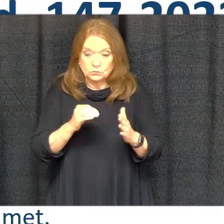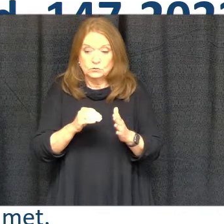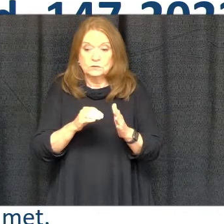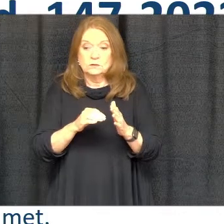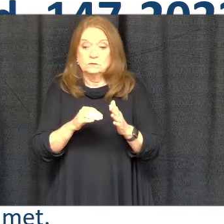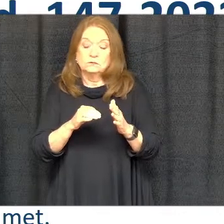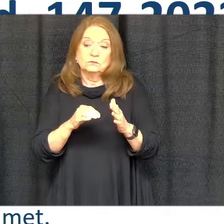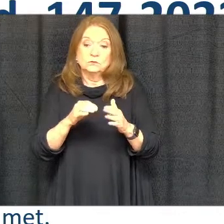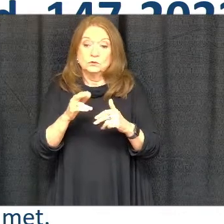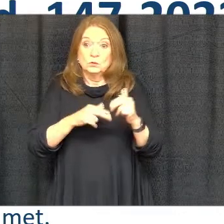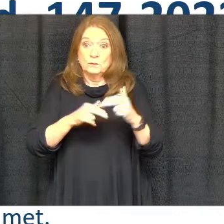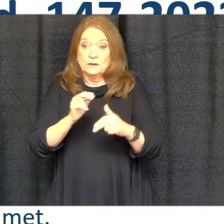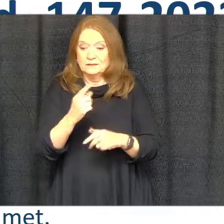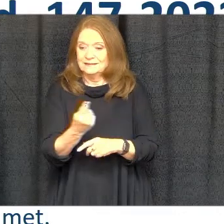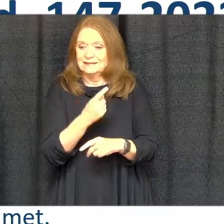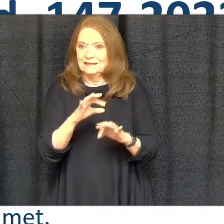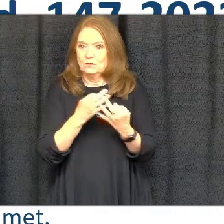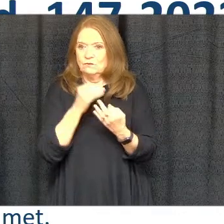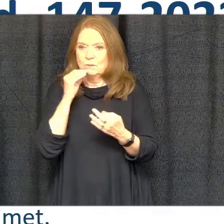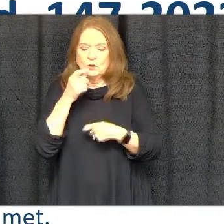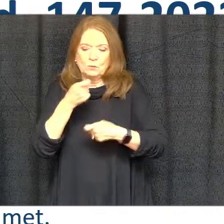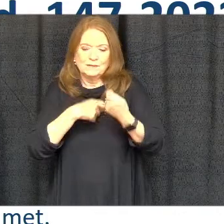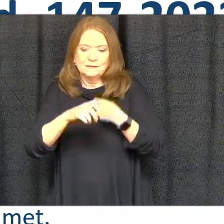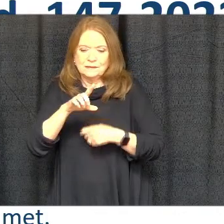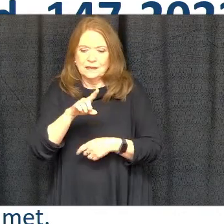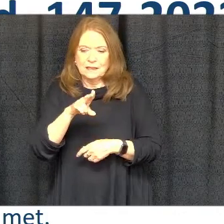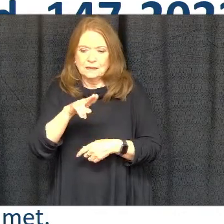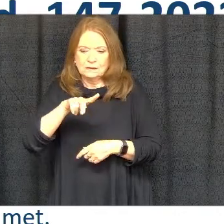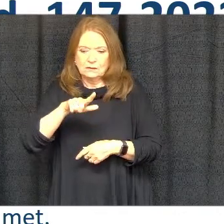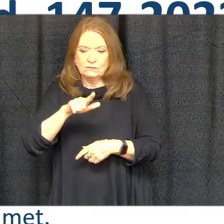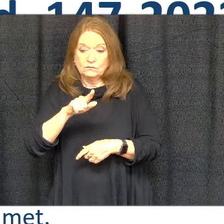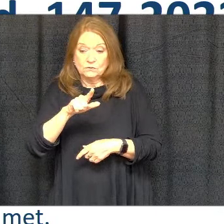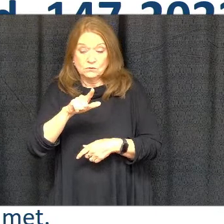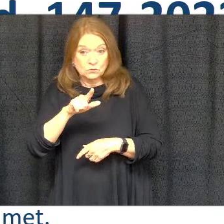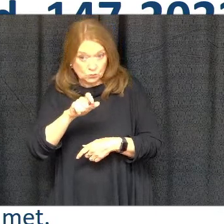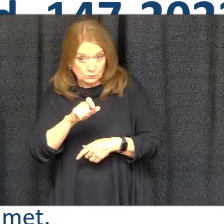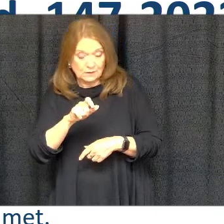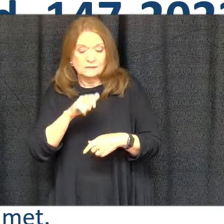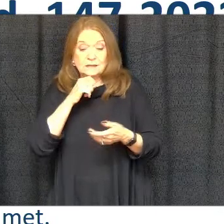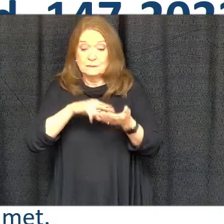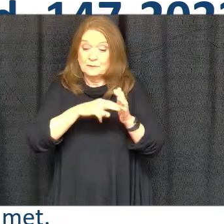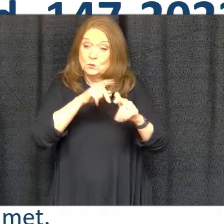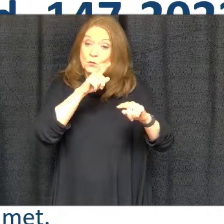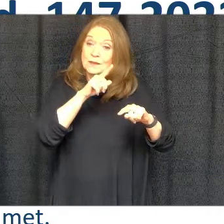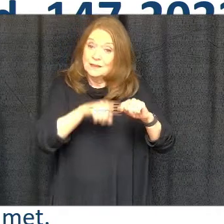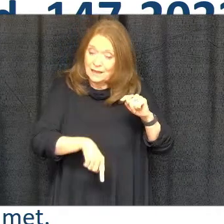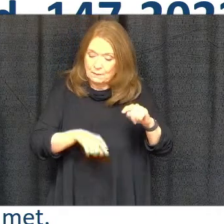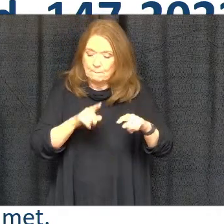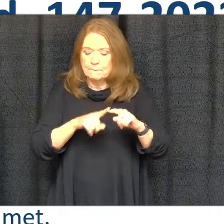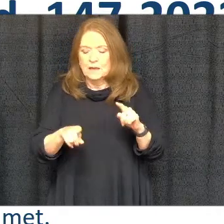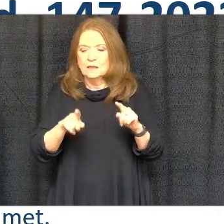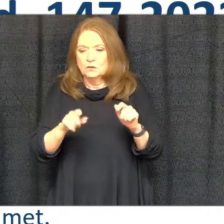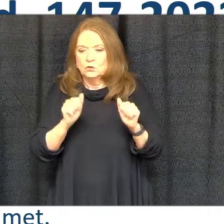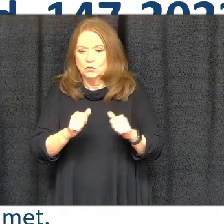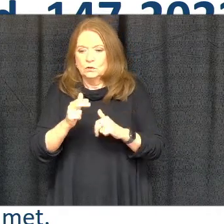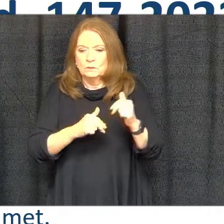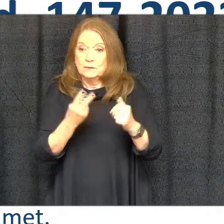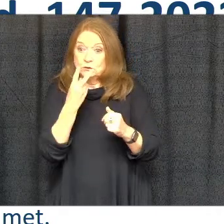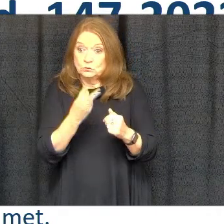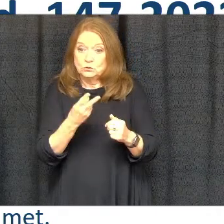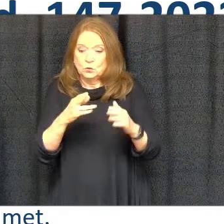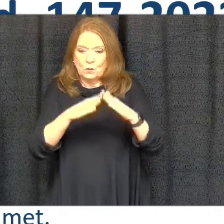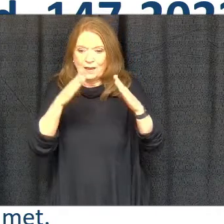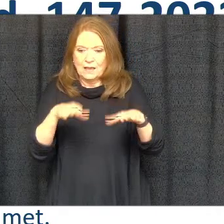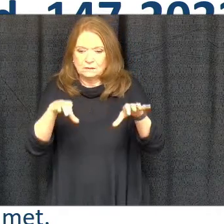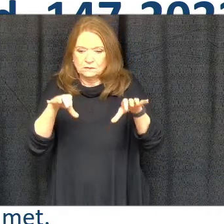to build the single-family home instead of the duplexes. Not that you can't do it, but you could build two single-family houses on